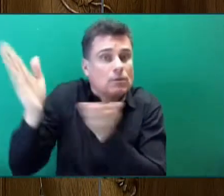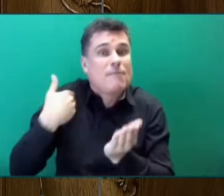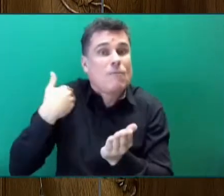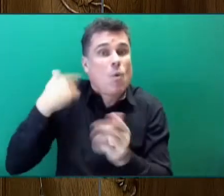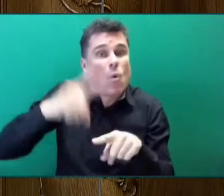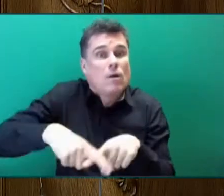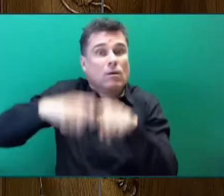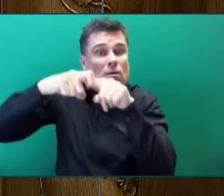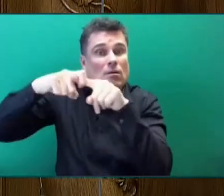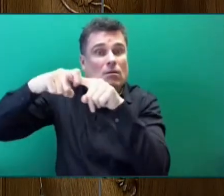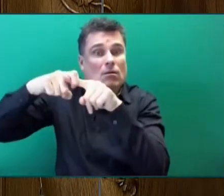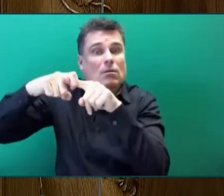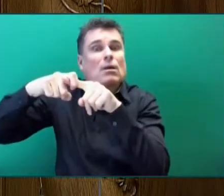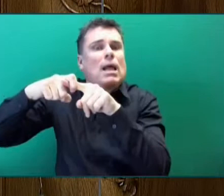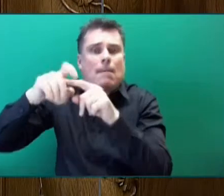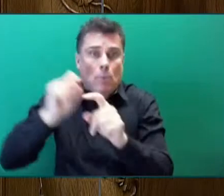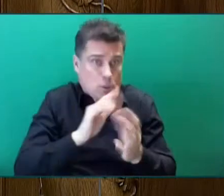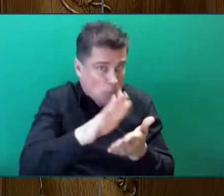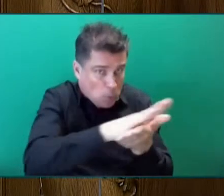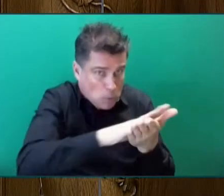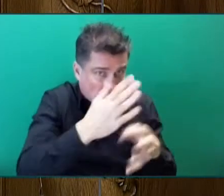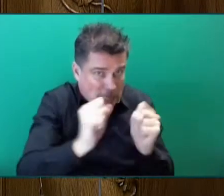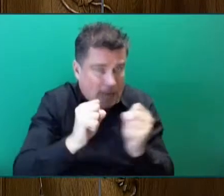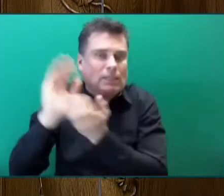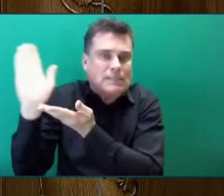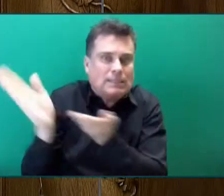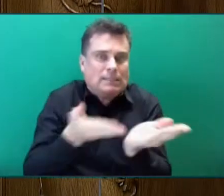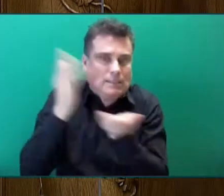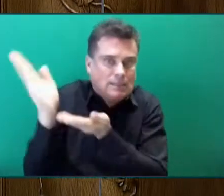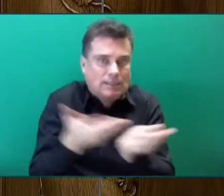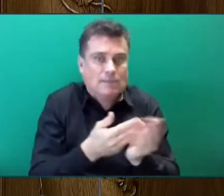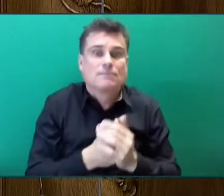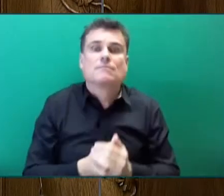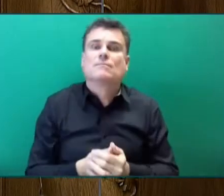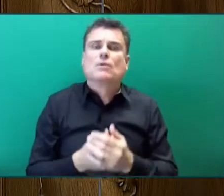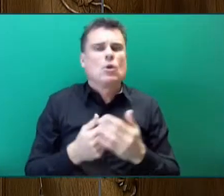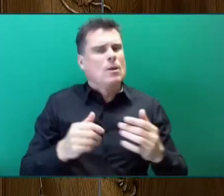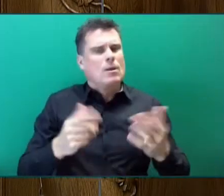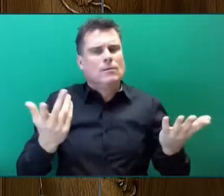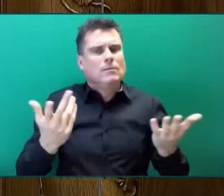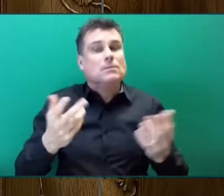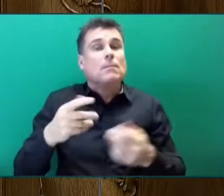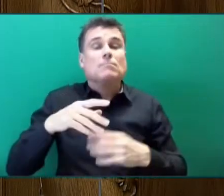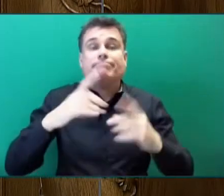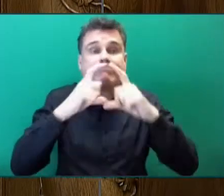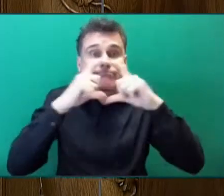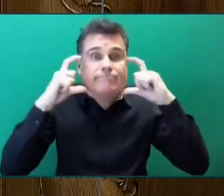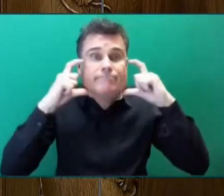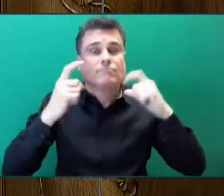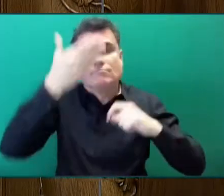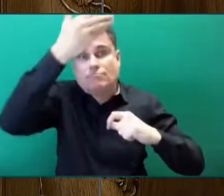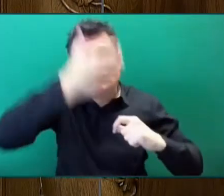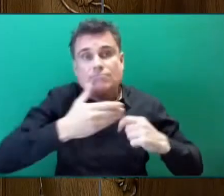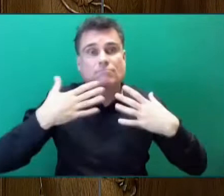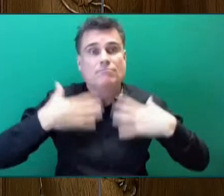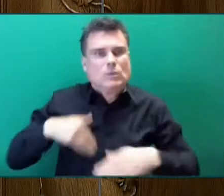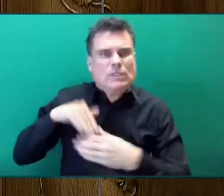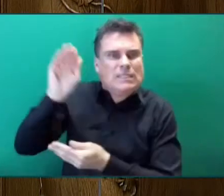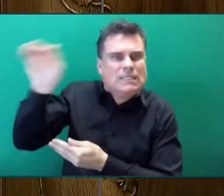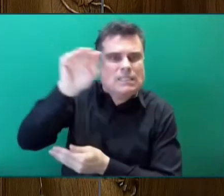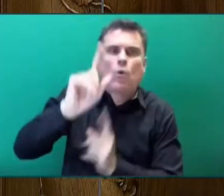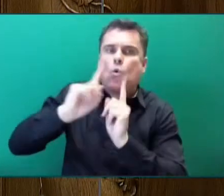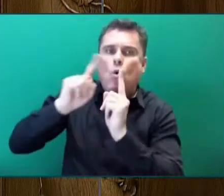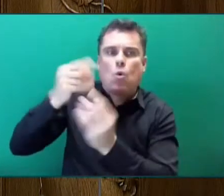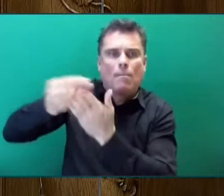workers need to keep our health system safe, and worked with public health officials to implement a strategic testing and